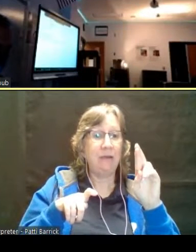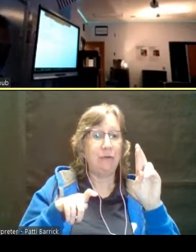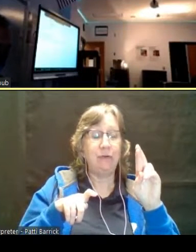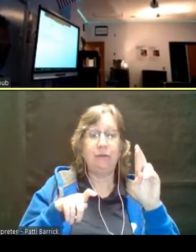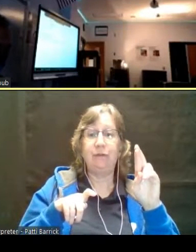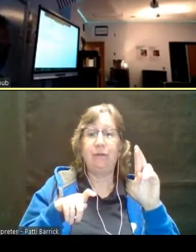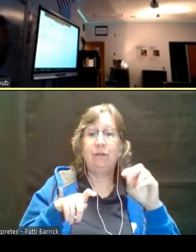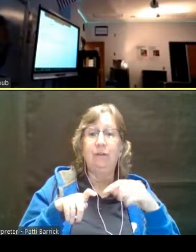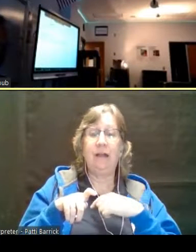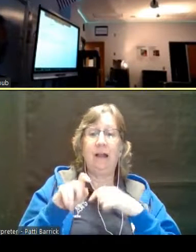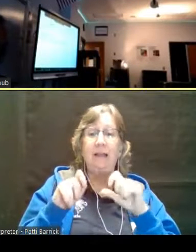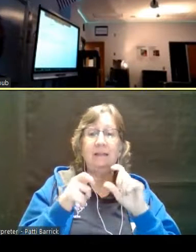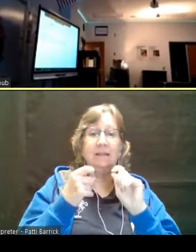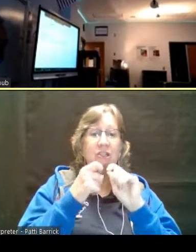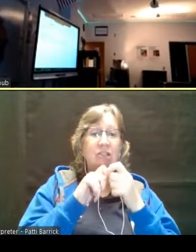my site.